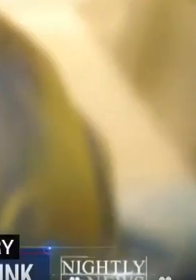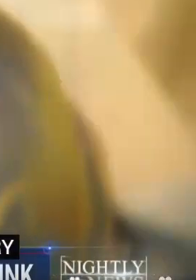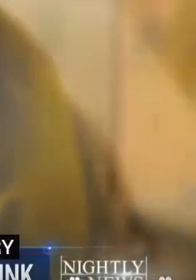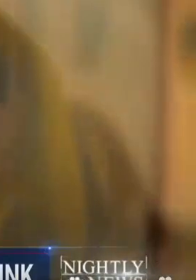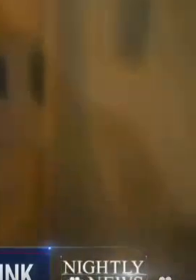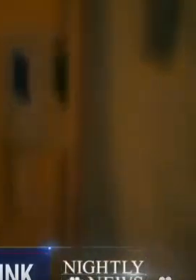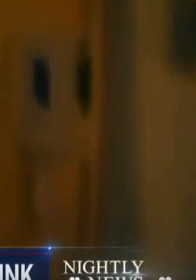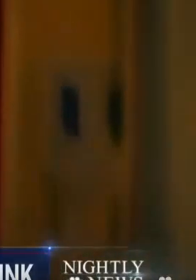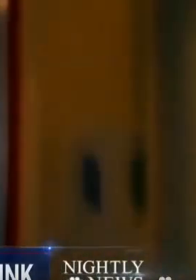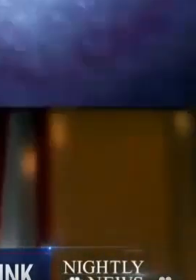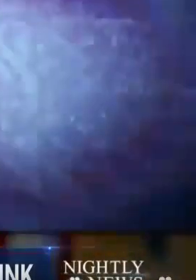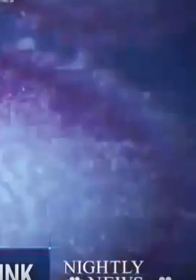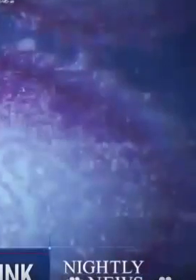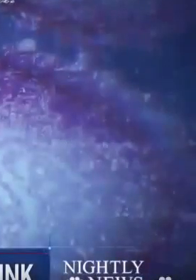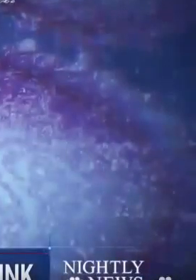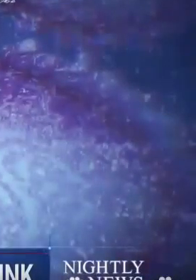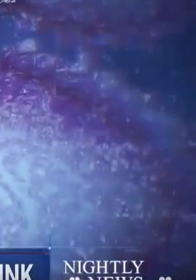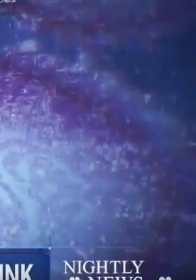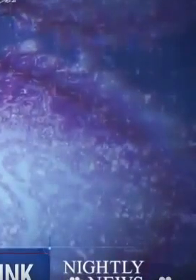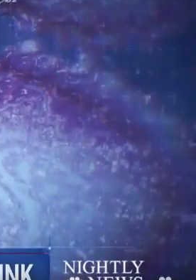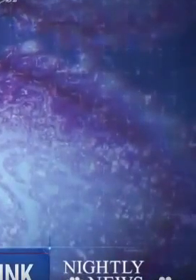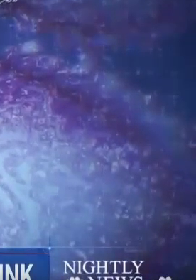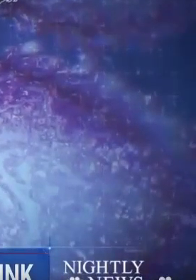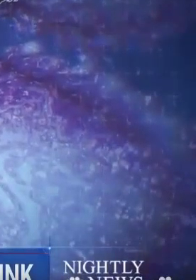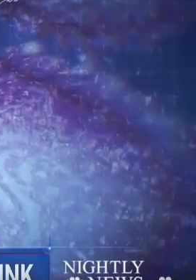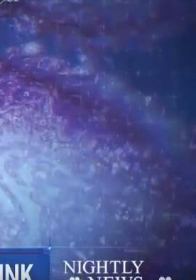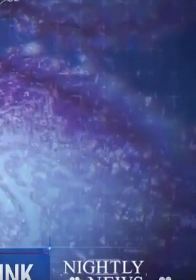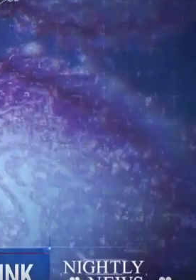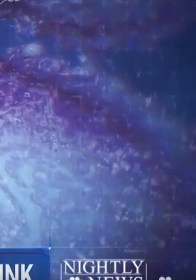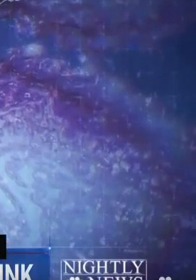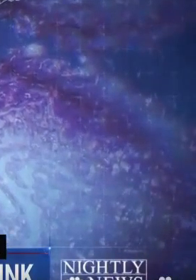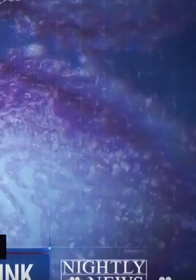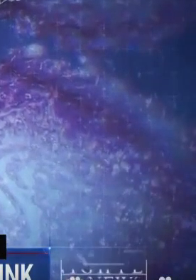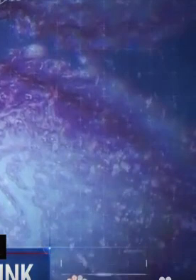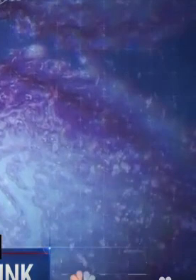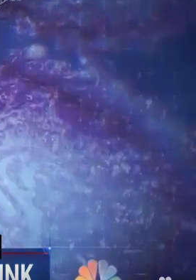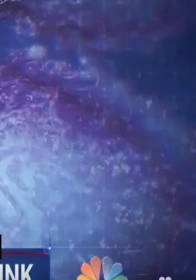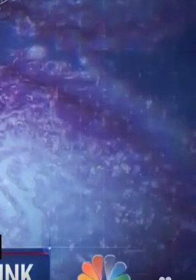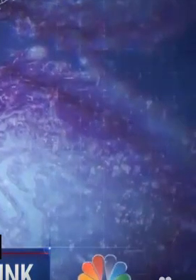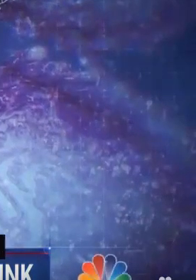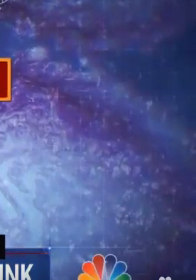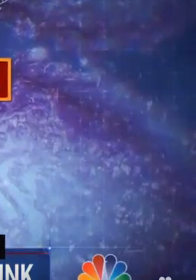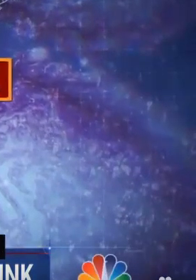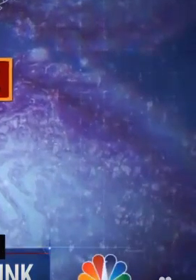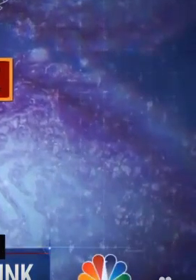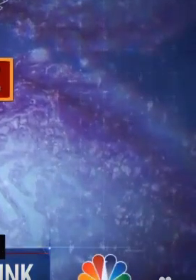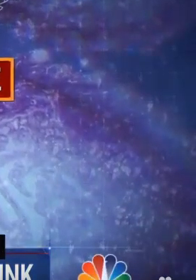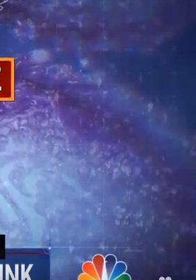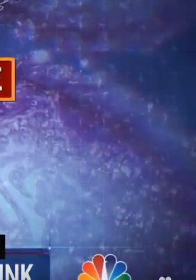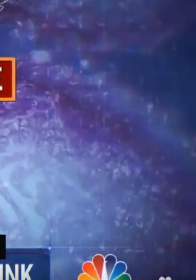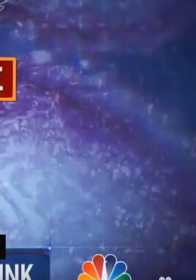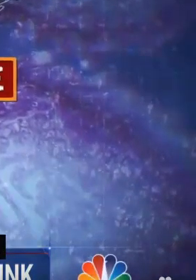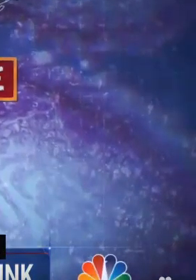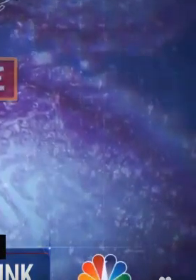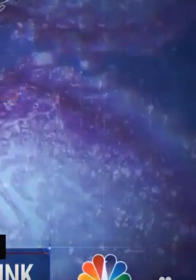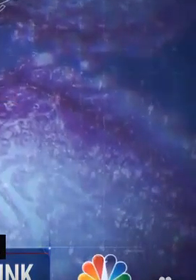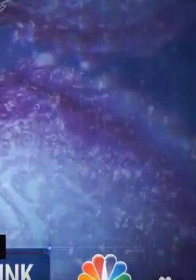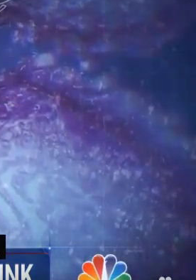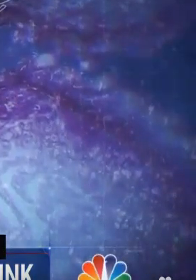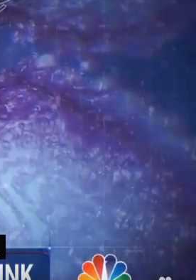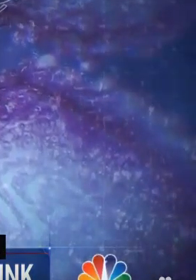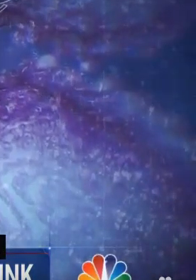in several surging states. Texas just breaking its record, 8,258 new cases, the highest single-day increase